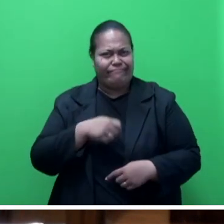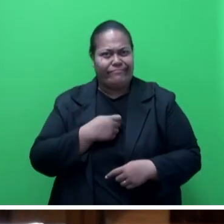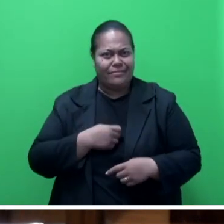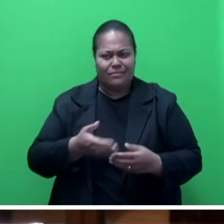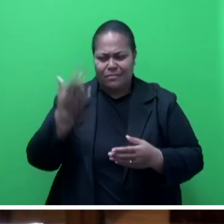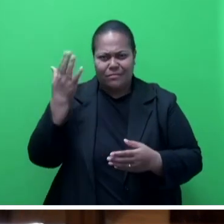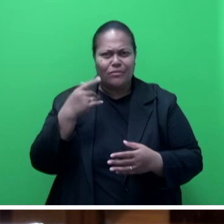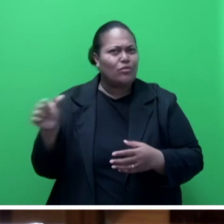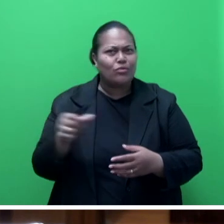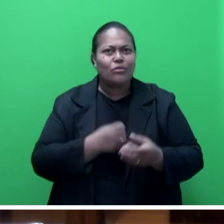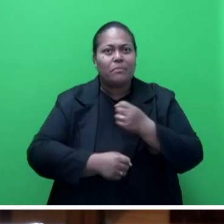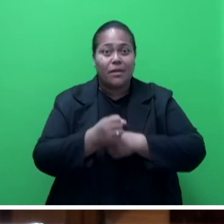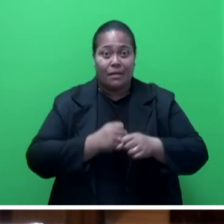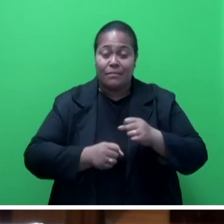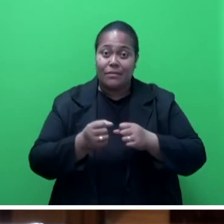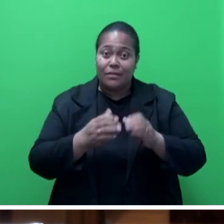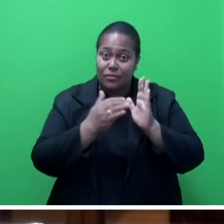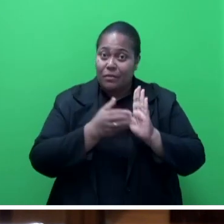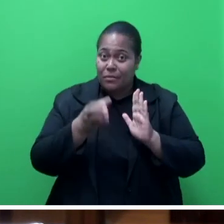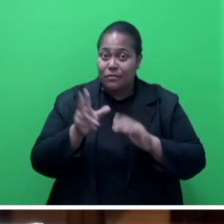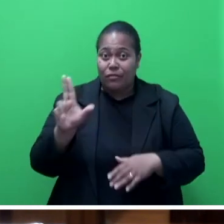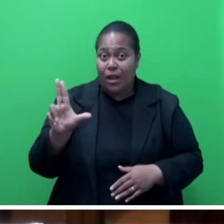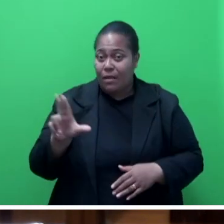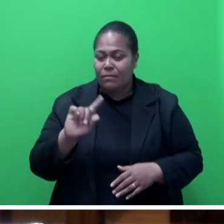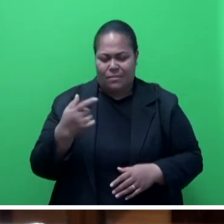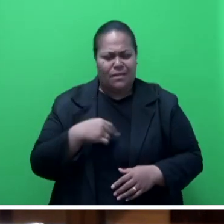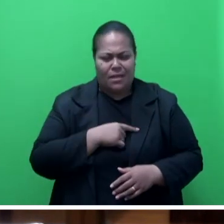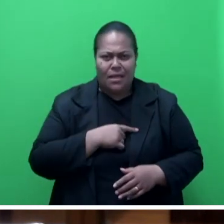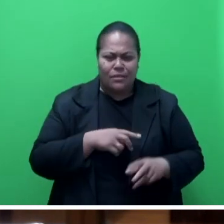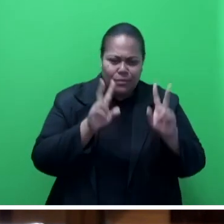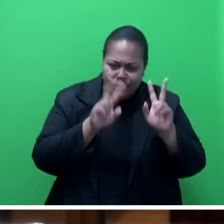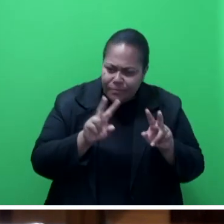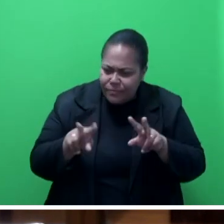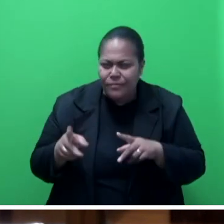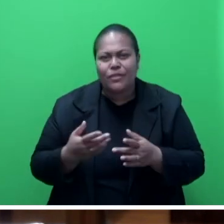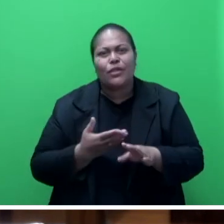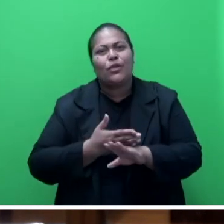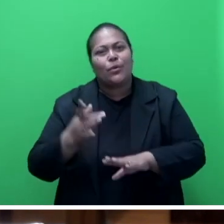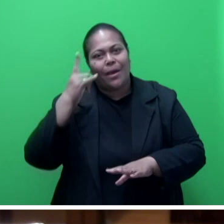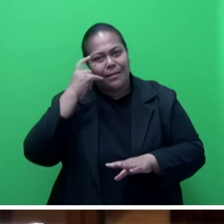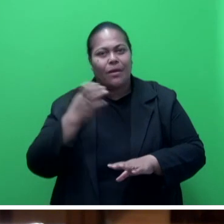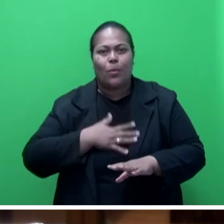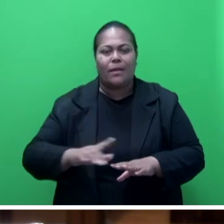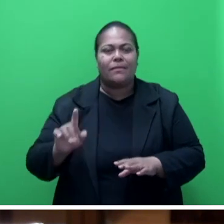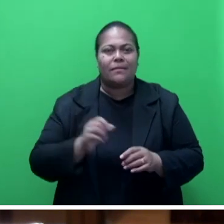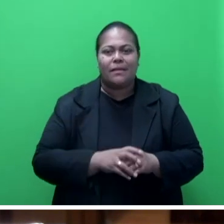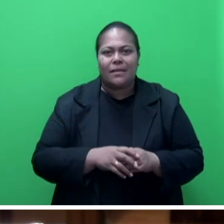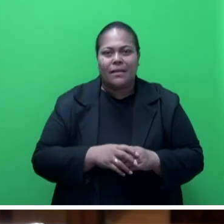Lau, but we are seeking out fresh, new ideas and visionary